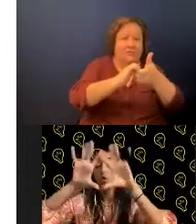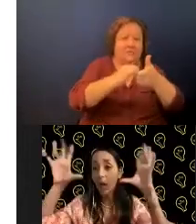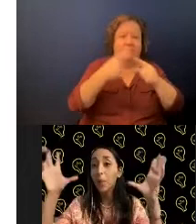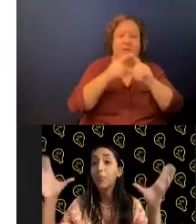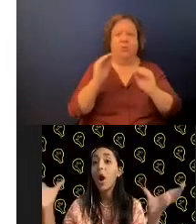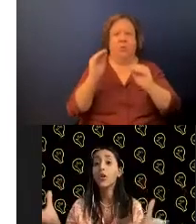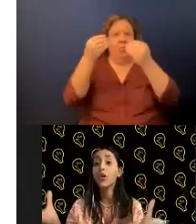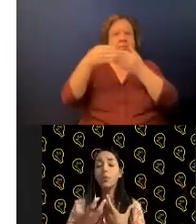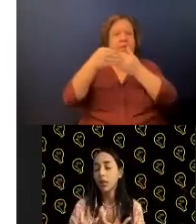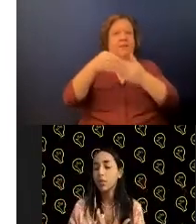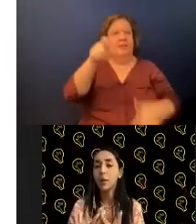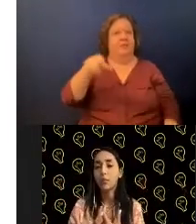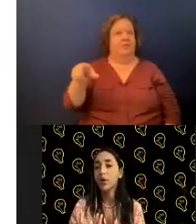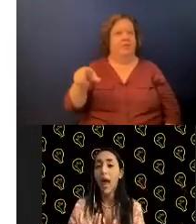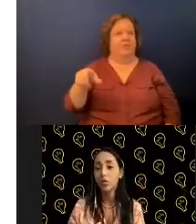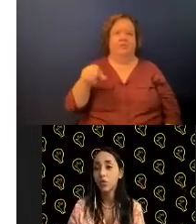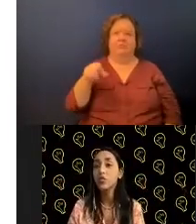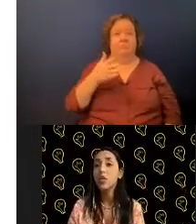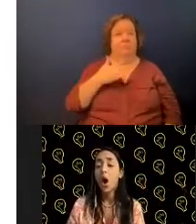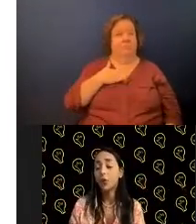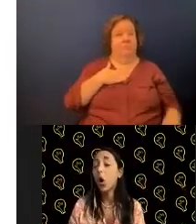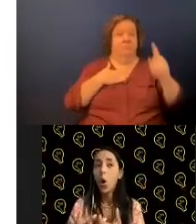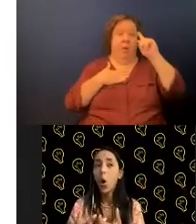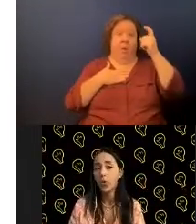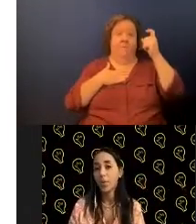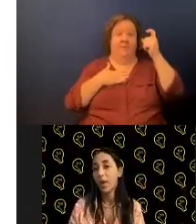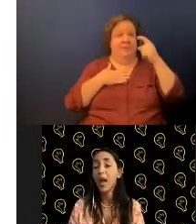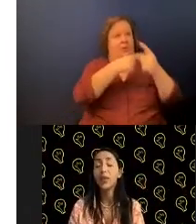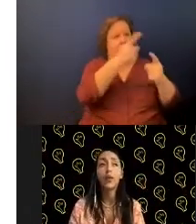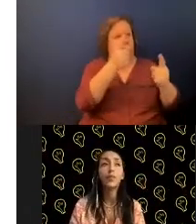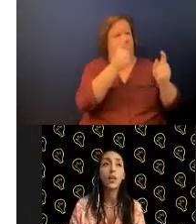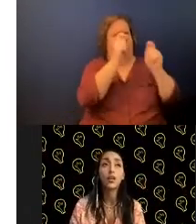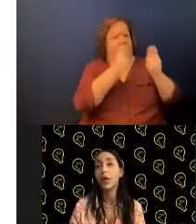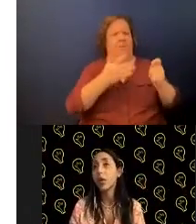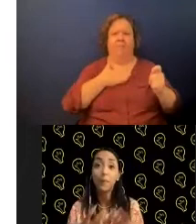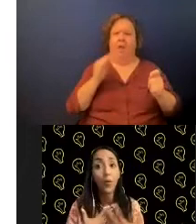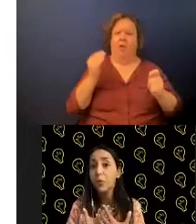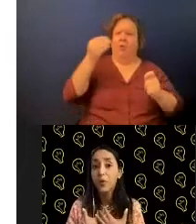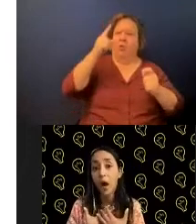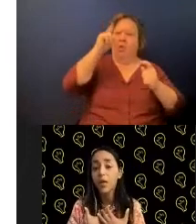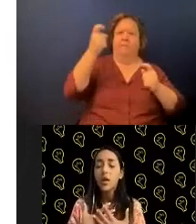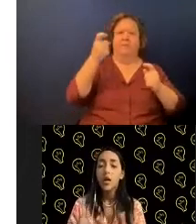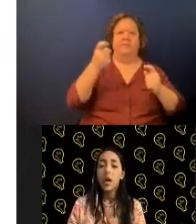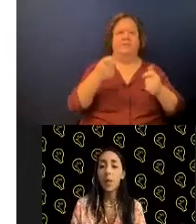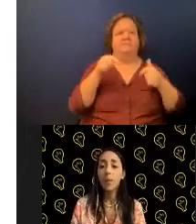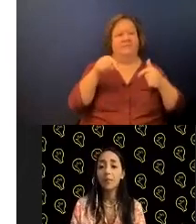to create the broader objectives and broader actions of the whole program. And that is something that is very empowering for